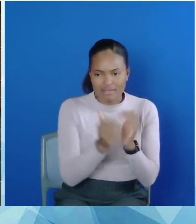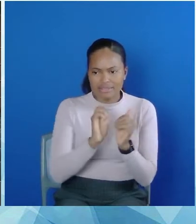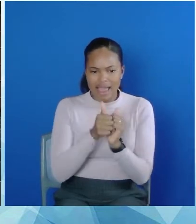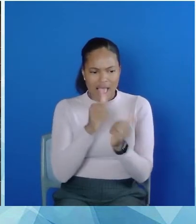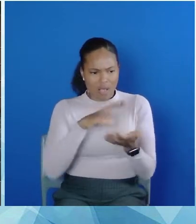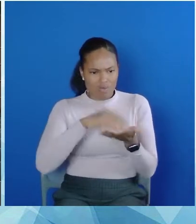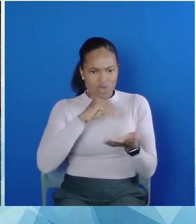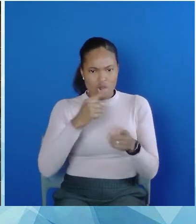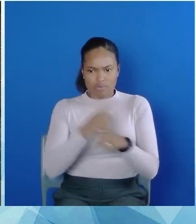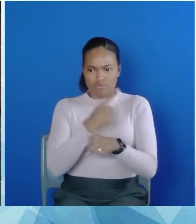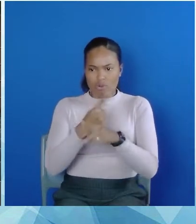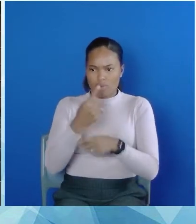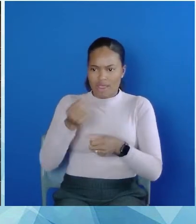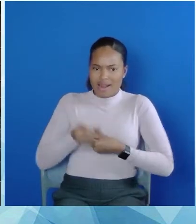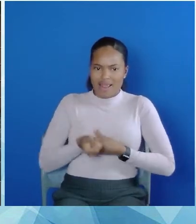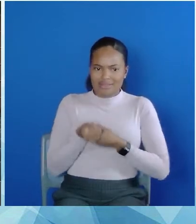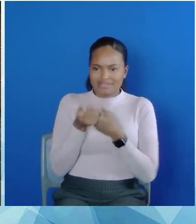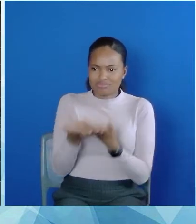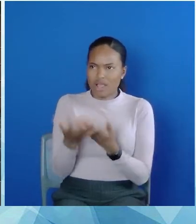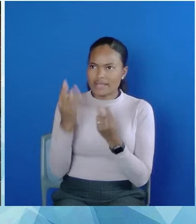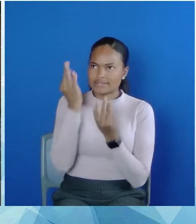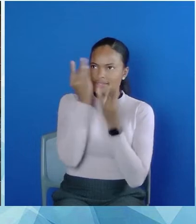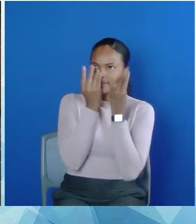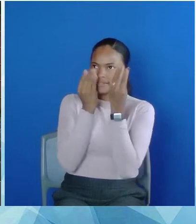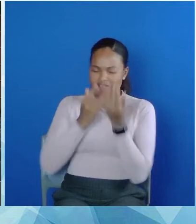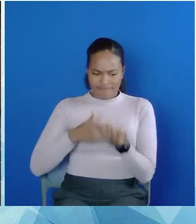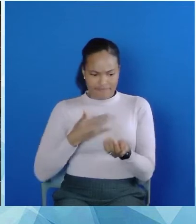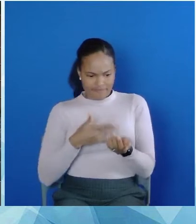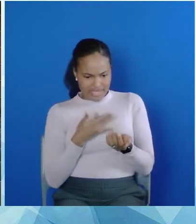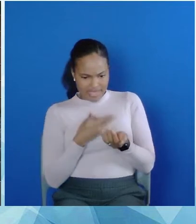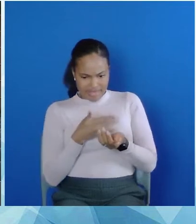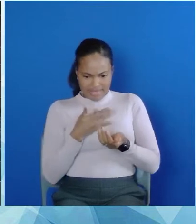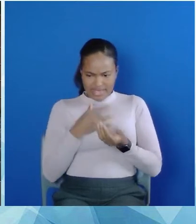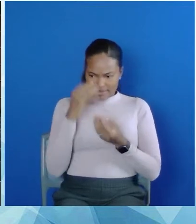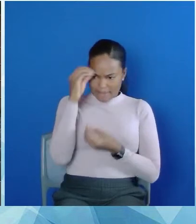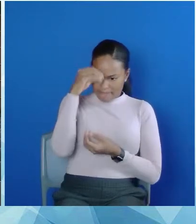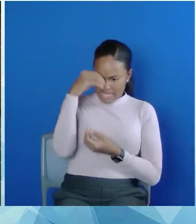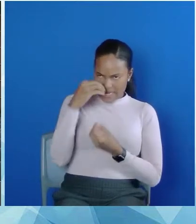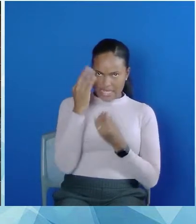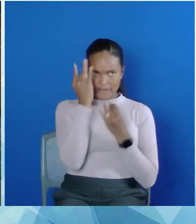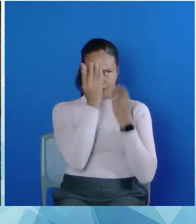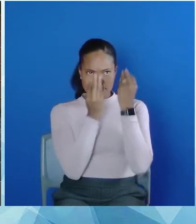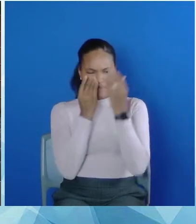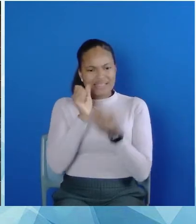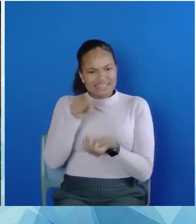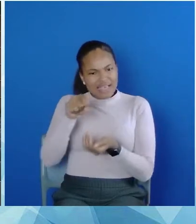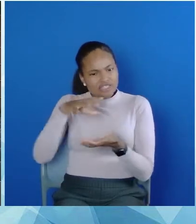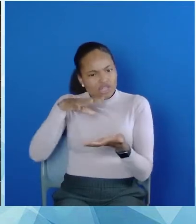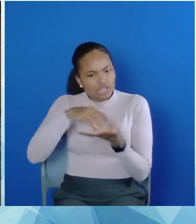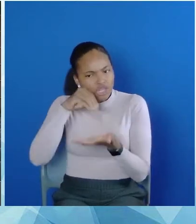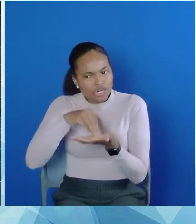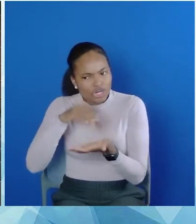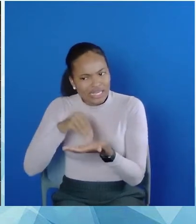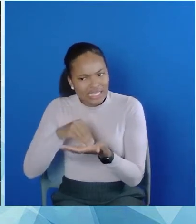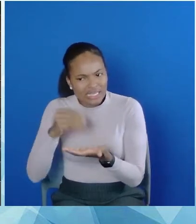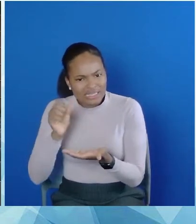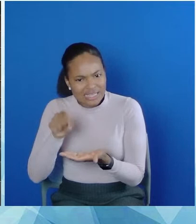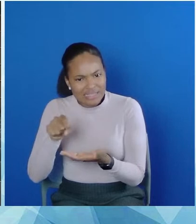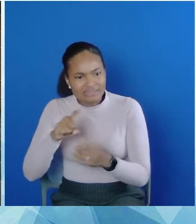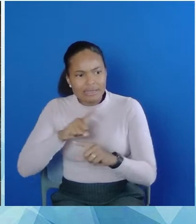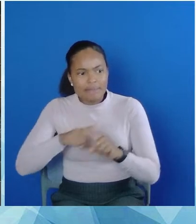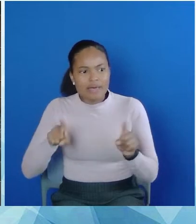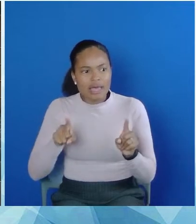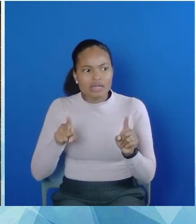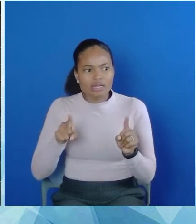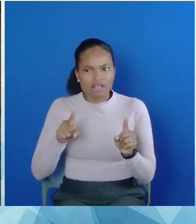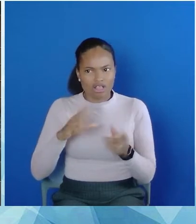reflect on their own feelings and opinions? Yes, they're learning, but the only